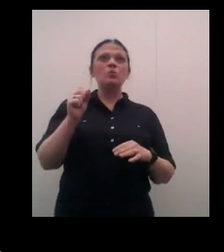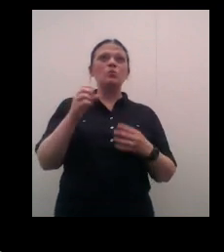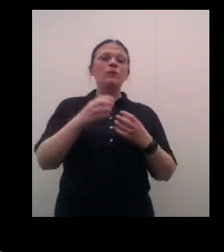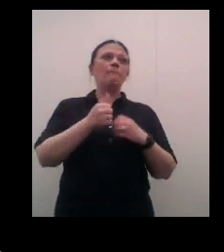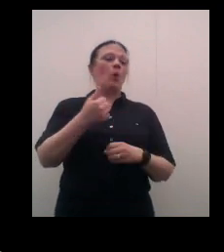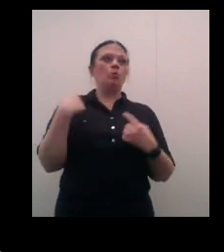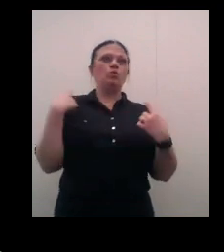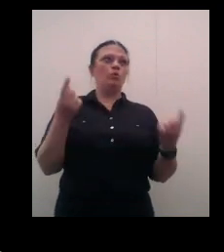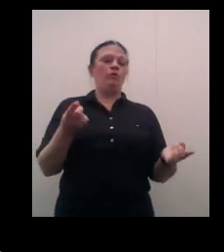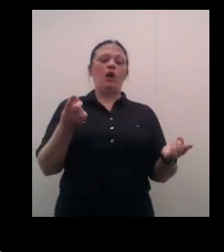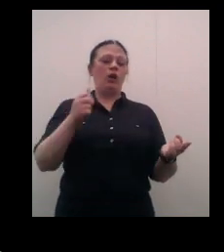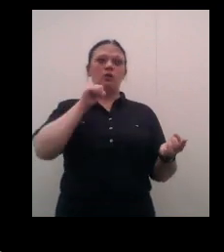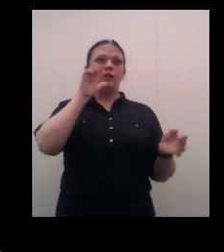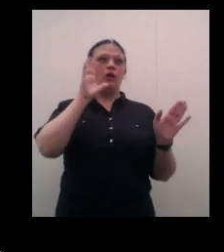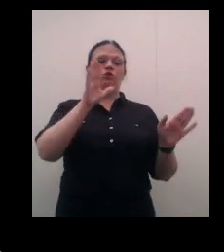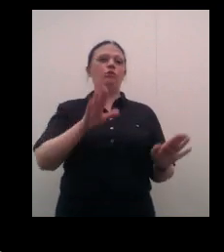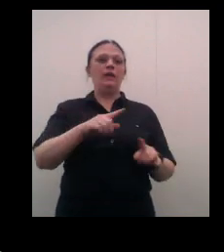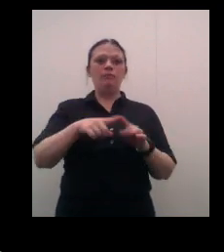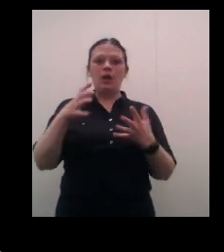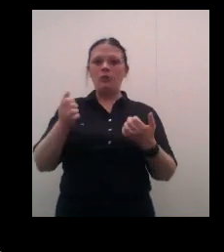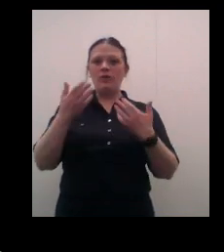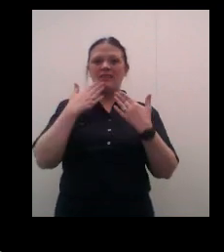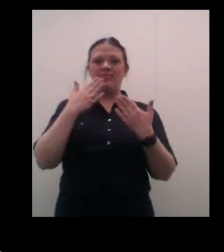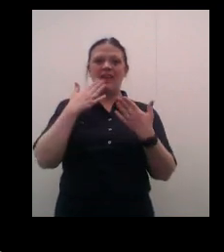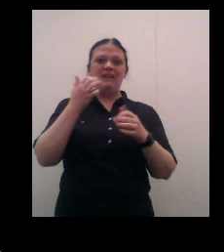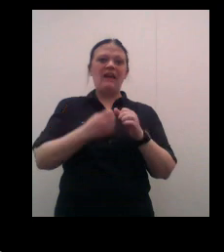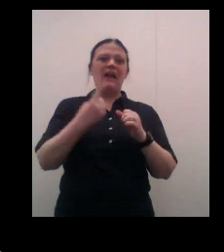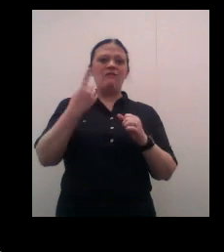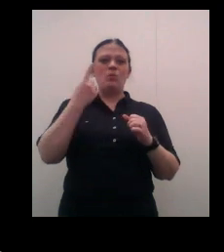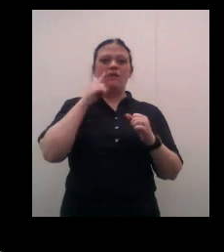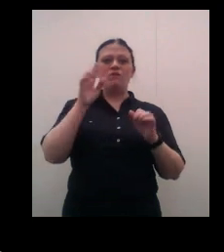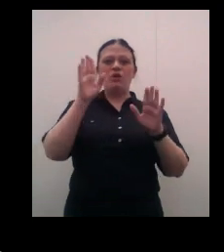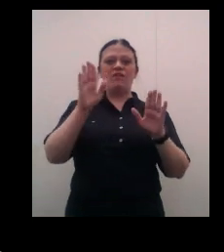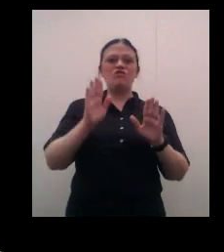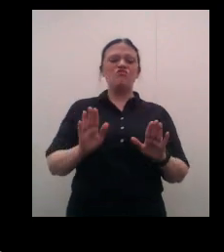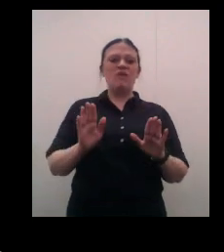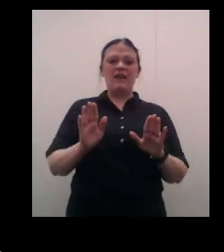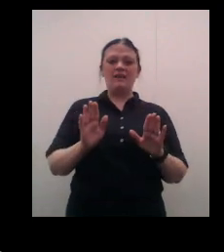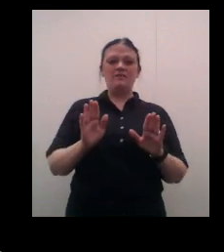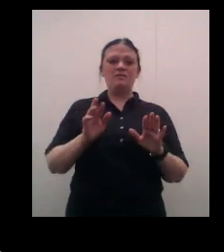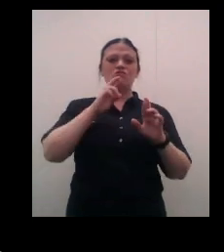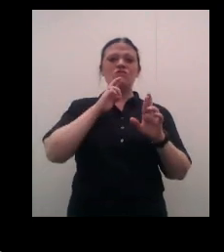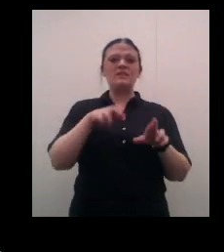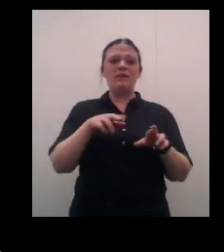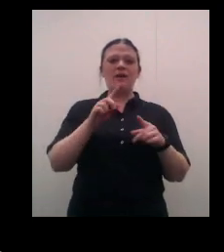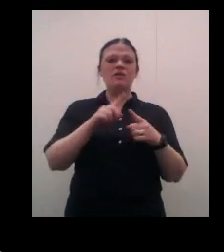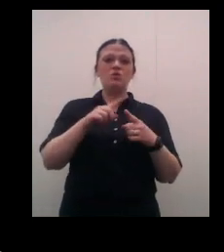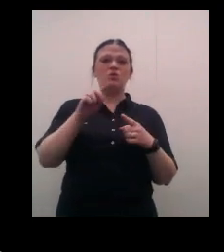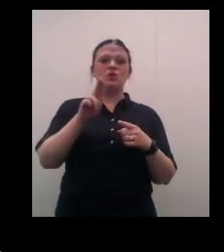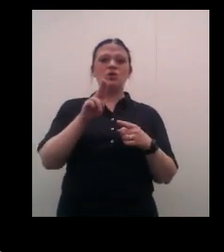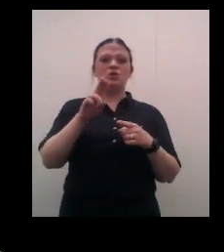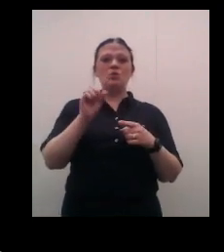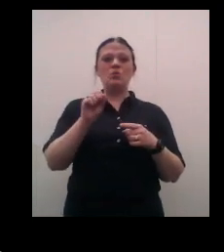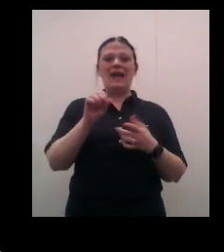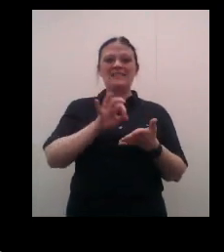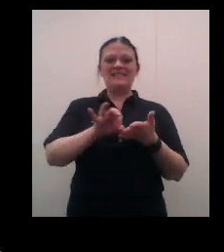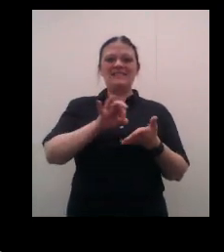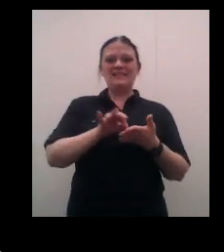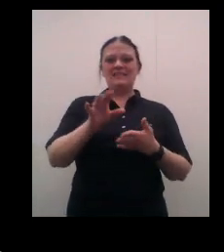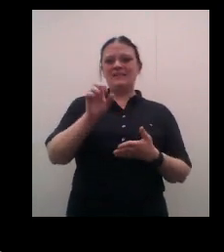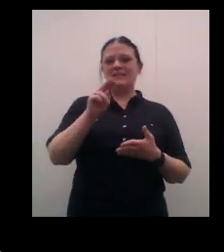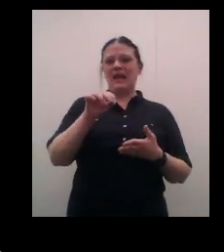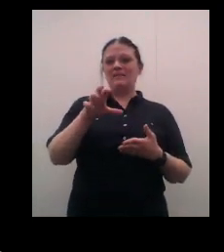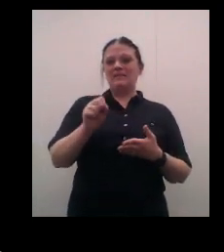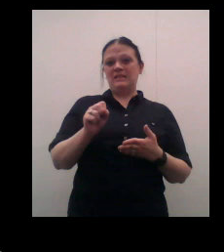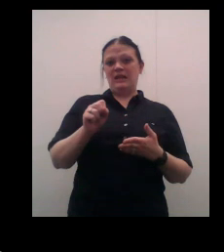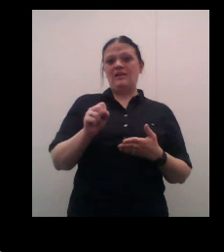about so far wasn't so great, but I do want to thank everyone for the great response to the U.S. Census by our Erie County residents during